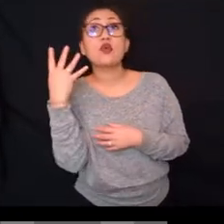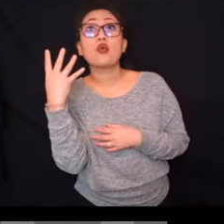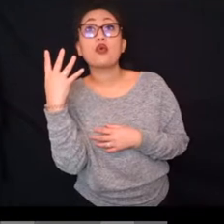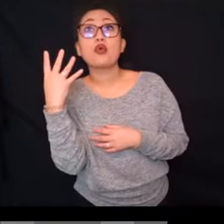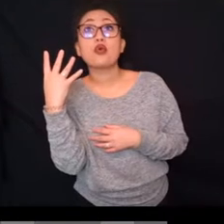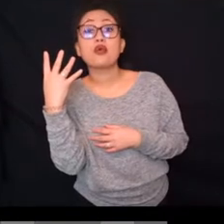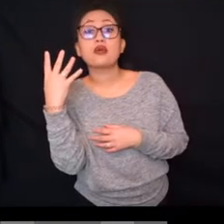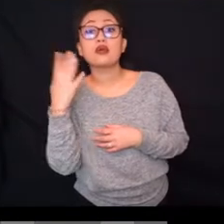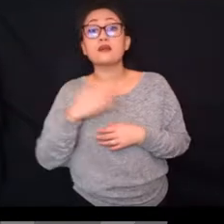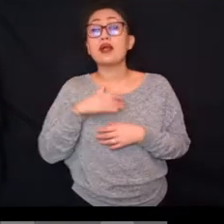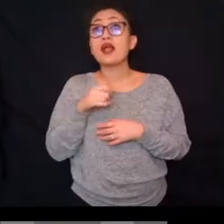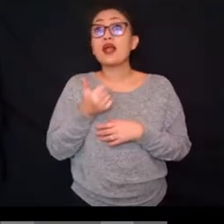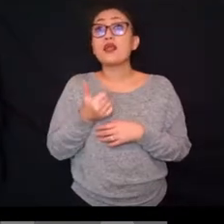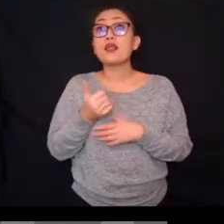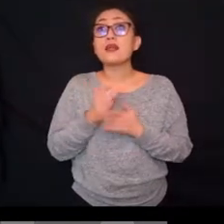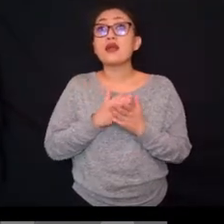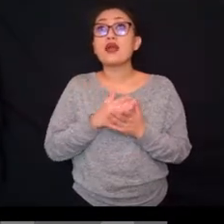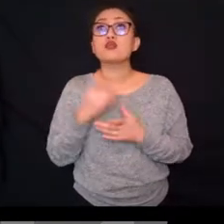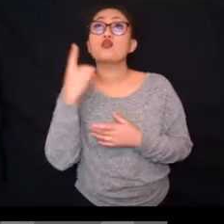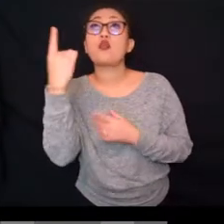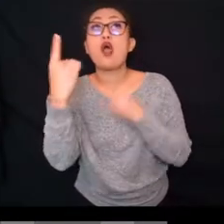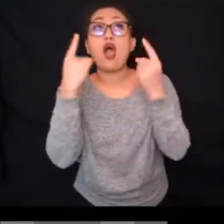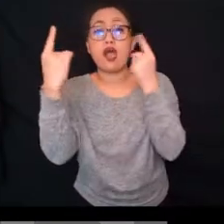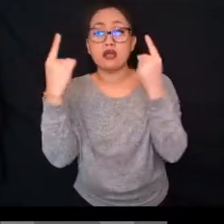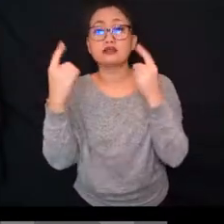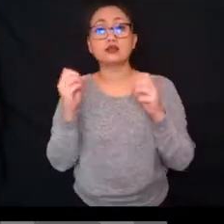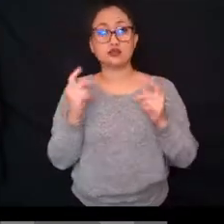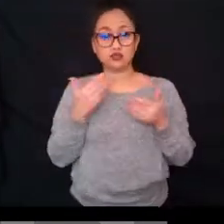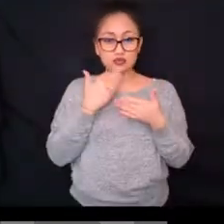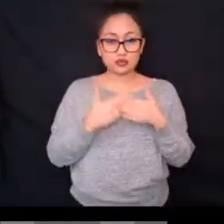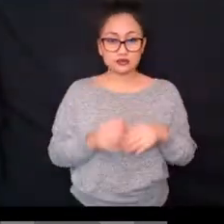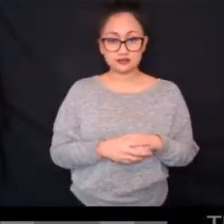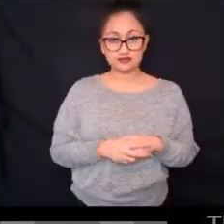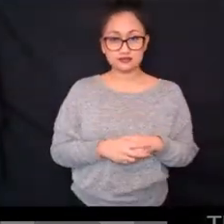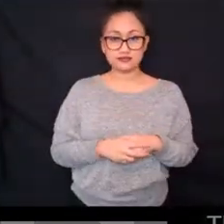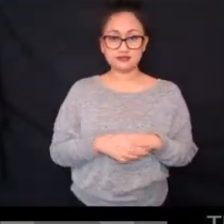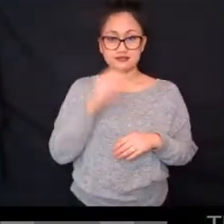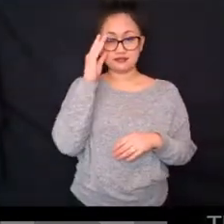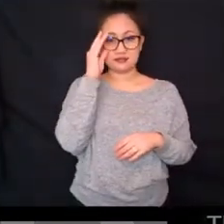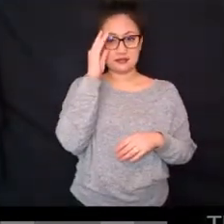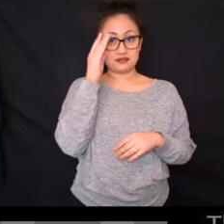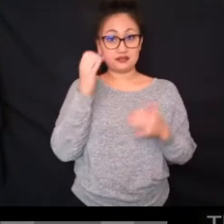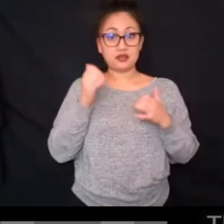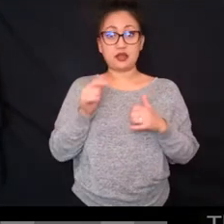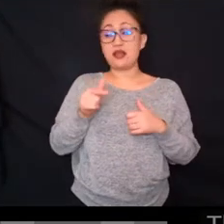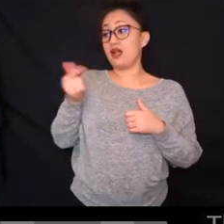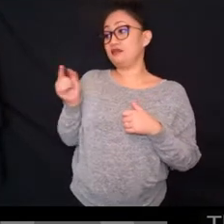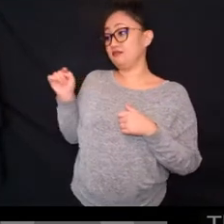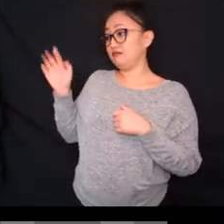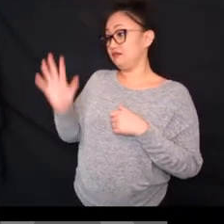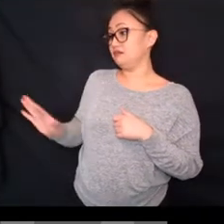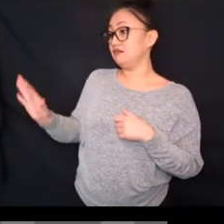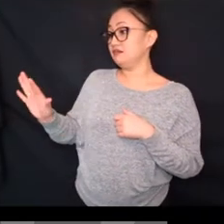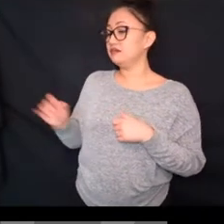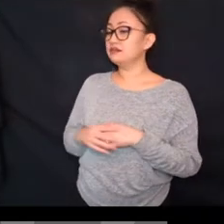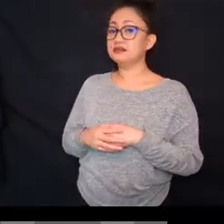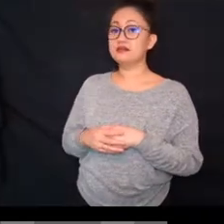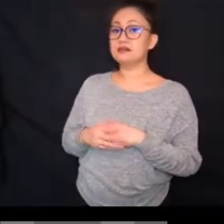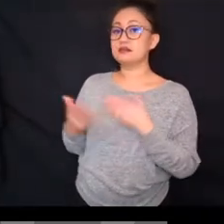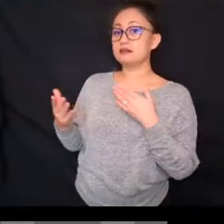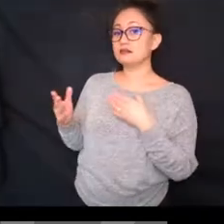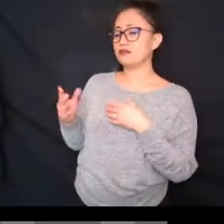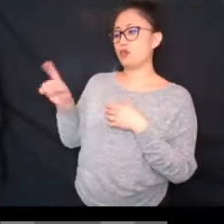My other part? 1. Good job. This side over here. Let's see how they're going to do. Easy, because it's just